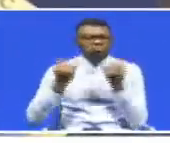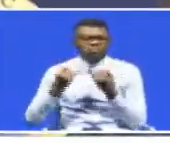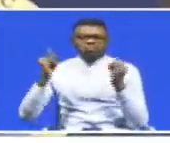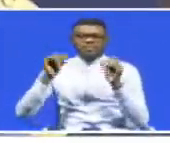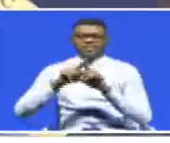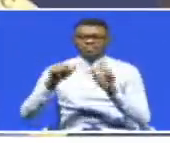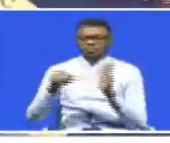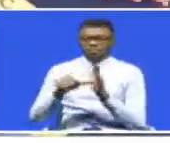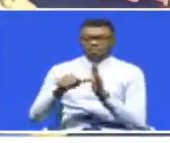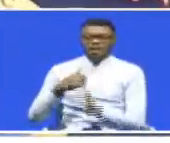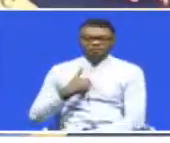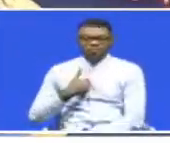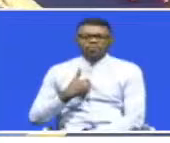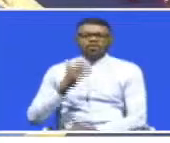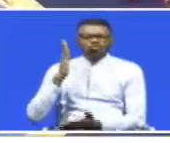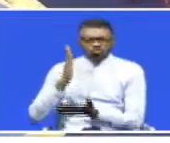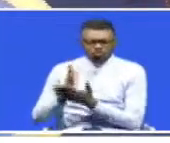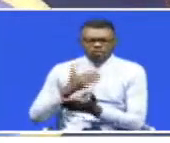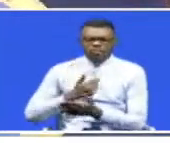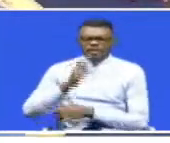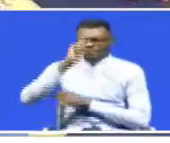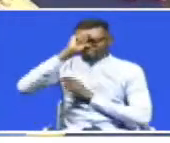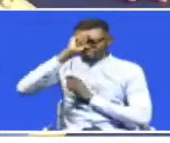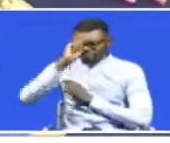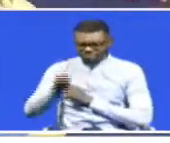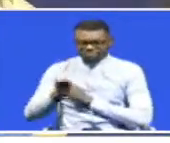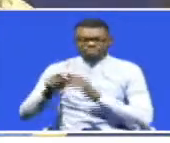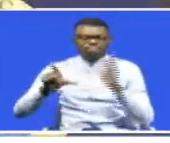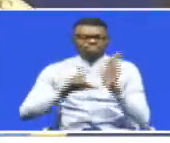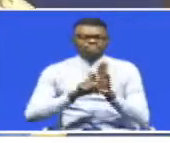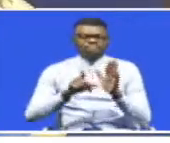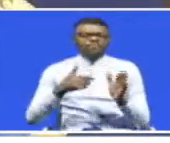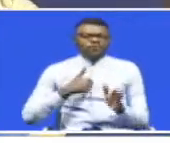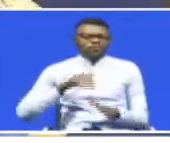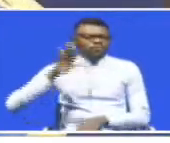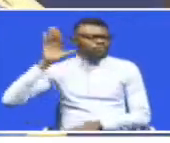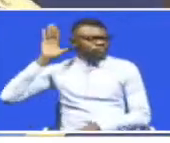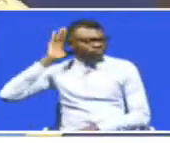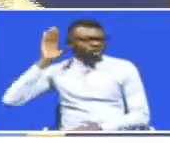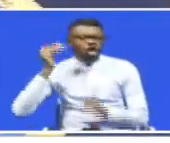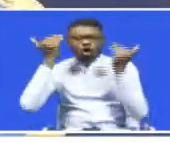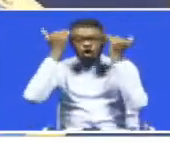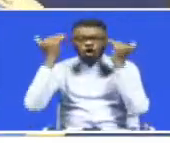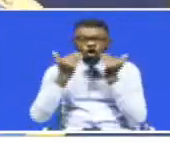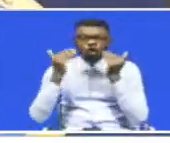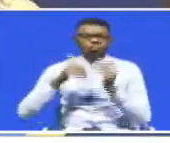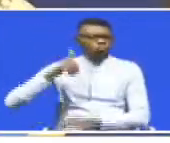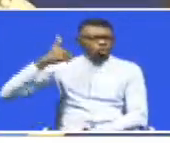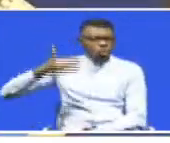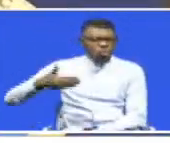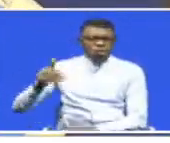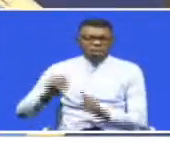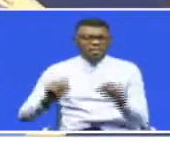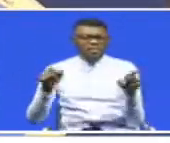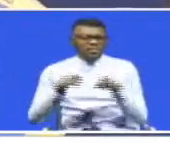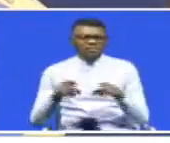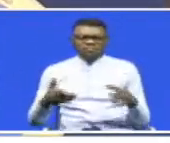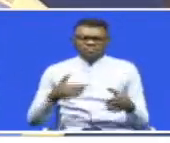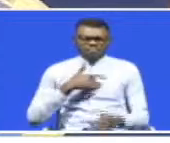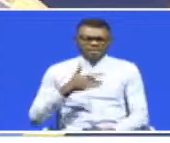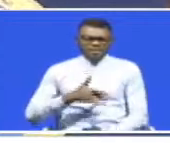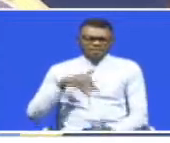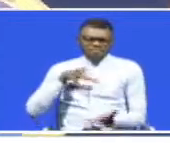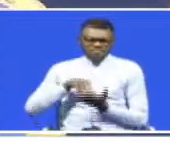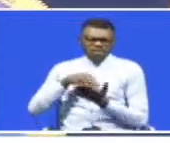While I stand by the rule of law, and I will always obey the decisions of the courts, I am also compelled by my